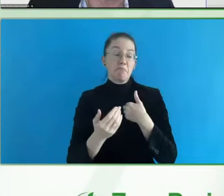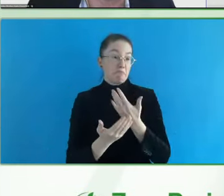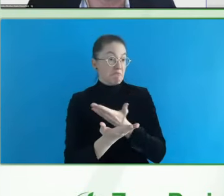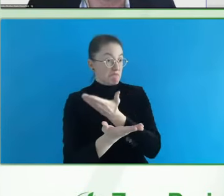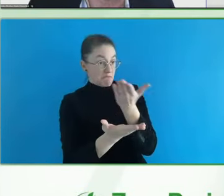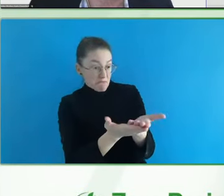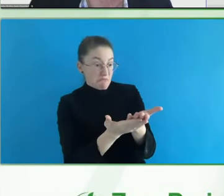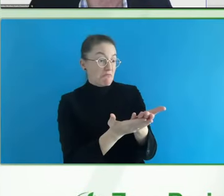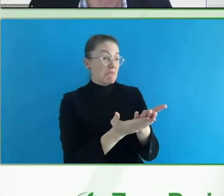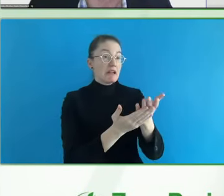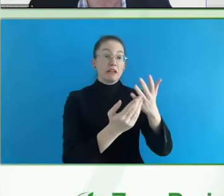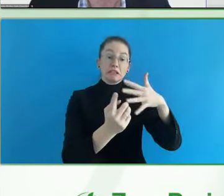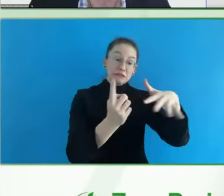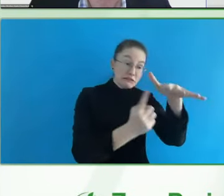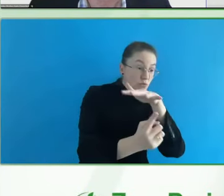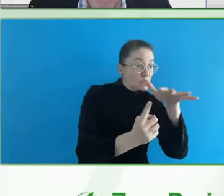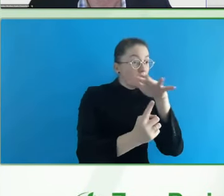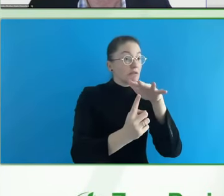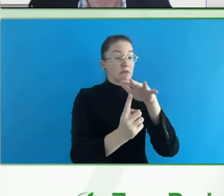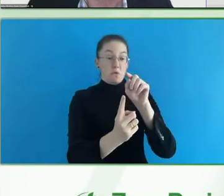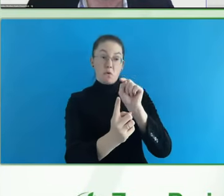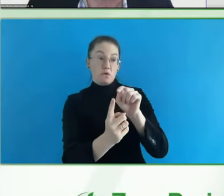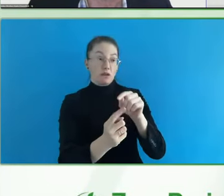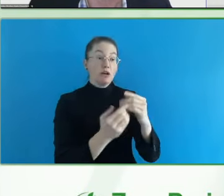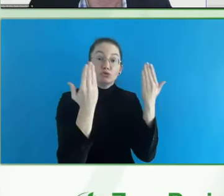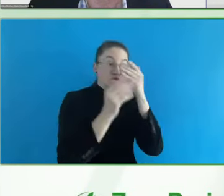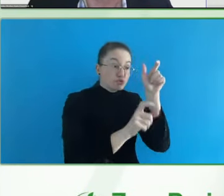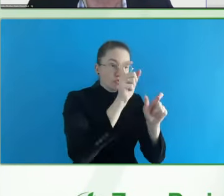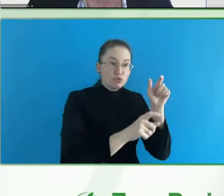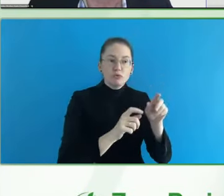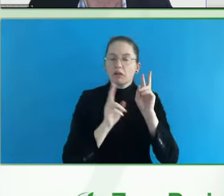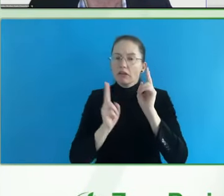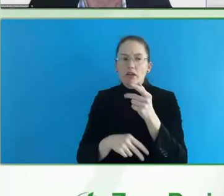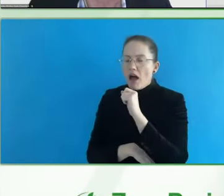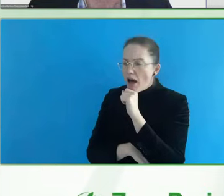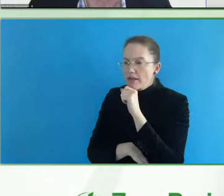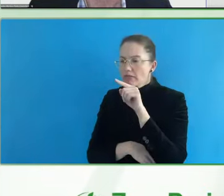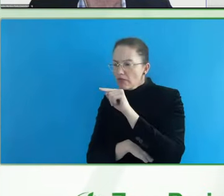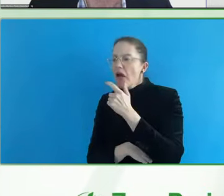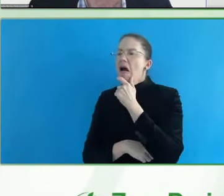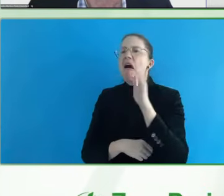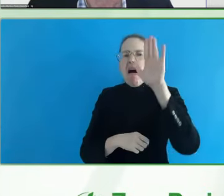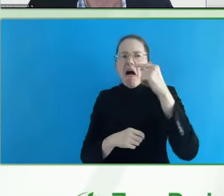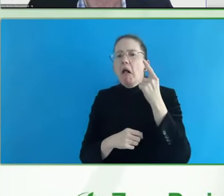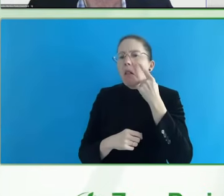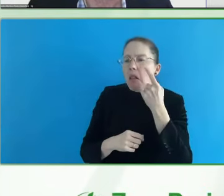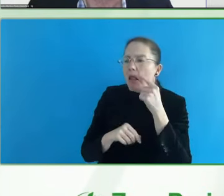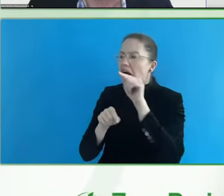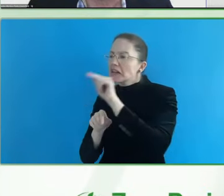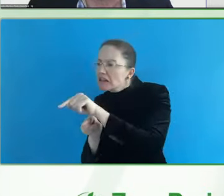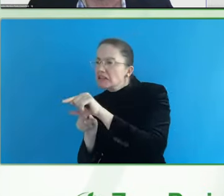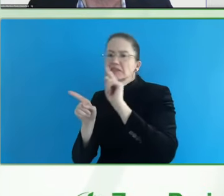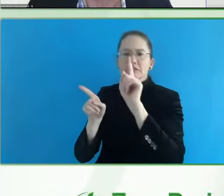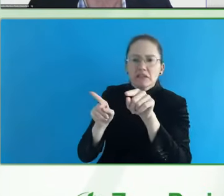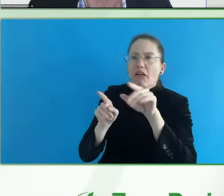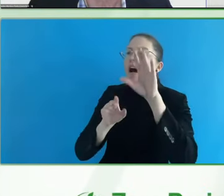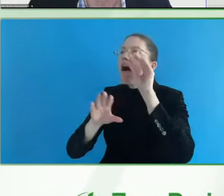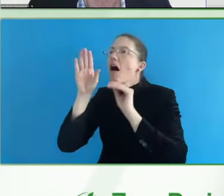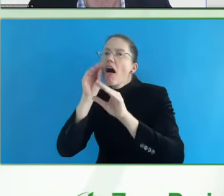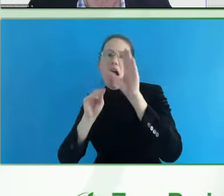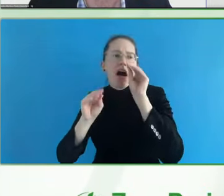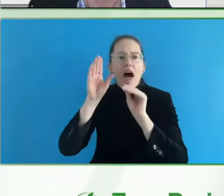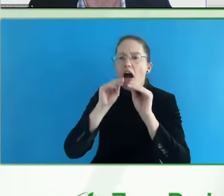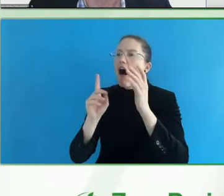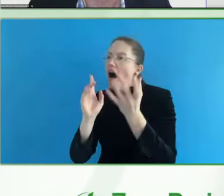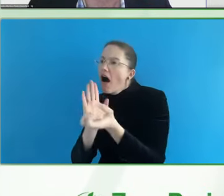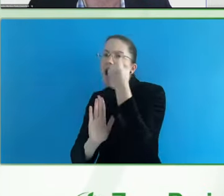where students have to experiment, work, experience, and achieve what the criterion